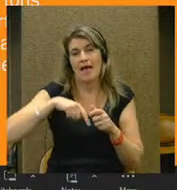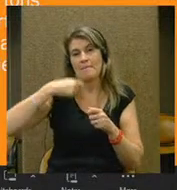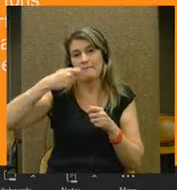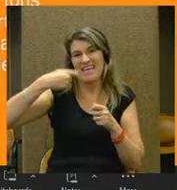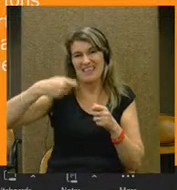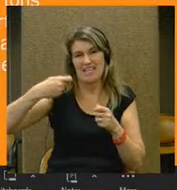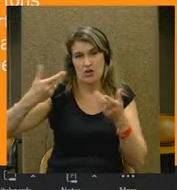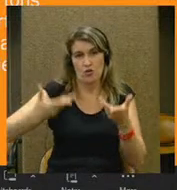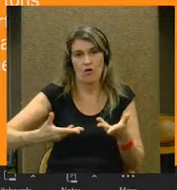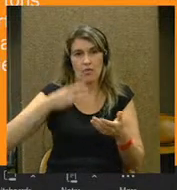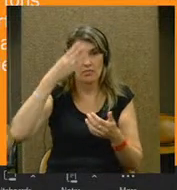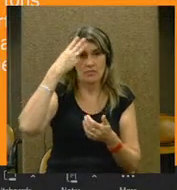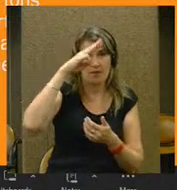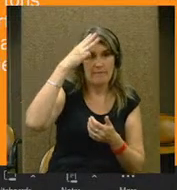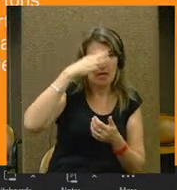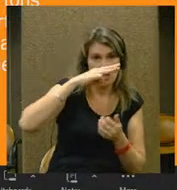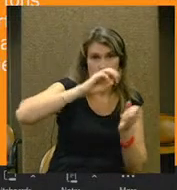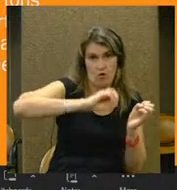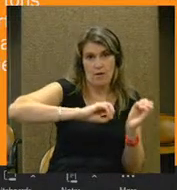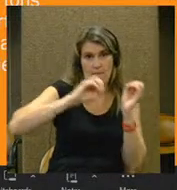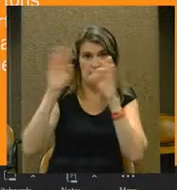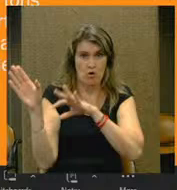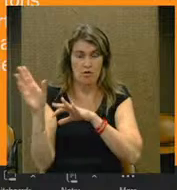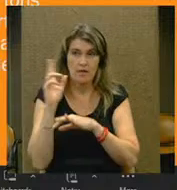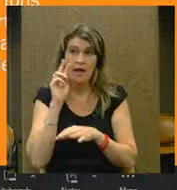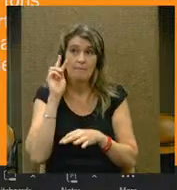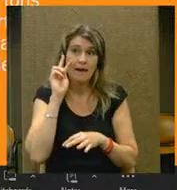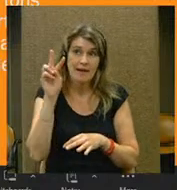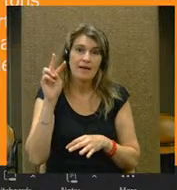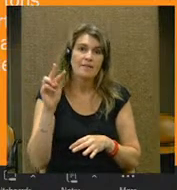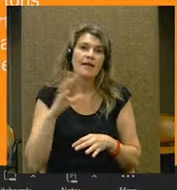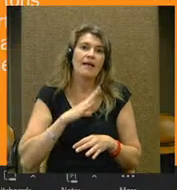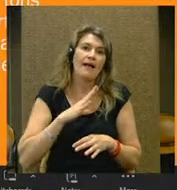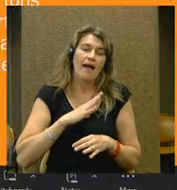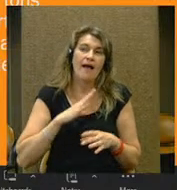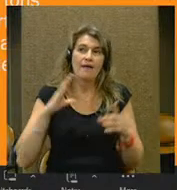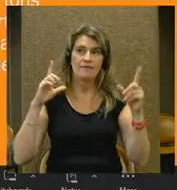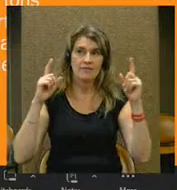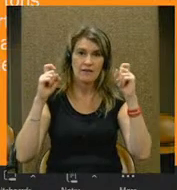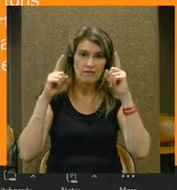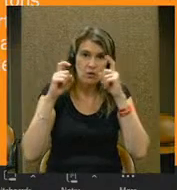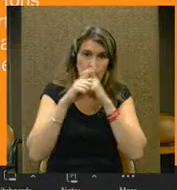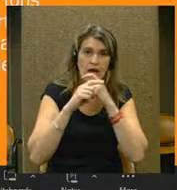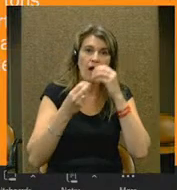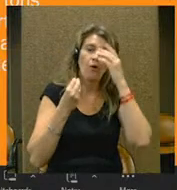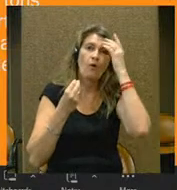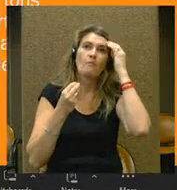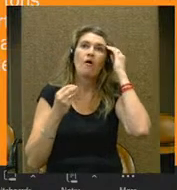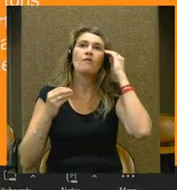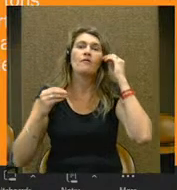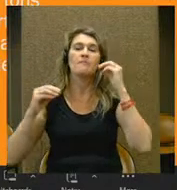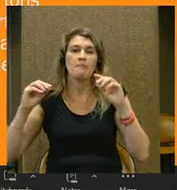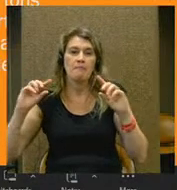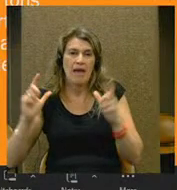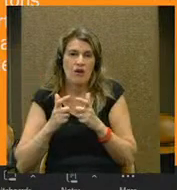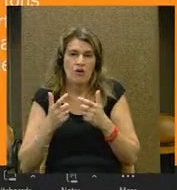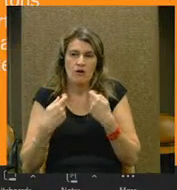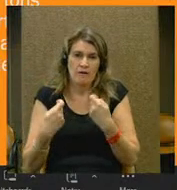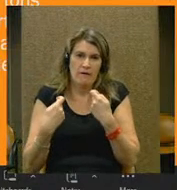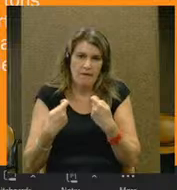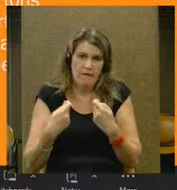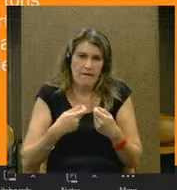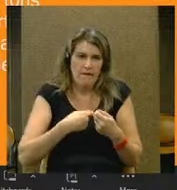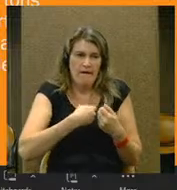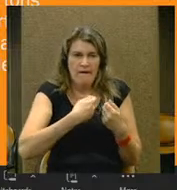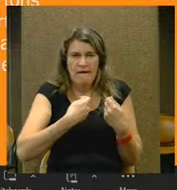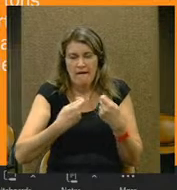the difficulties associated with significantly reducing the supply. So these are things to kind of keep in mind when you're thinking about supply